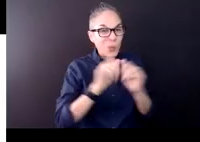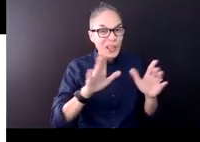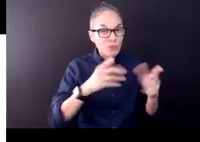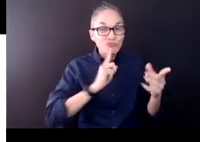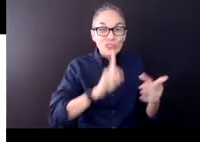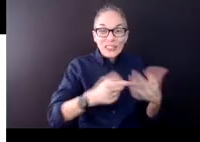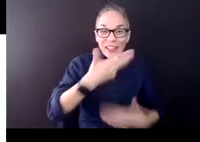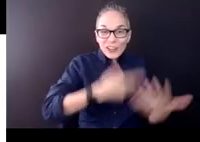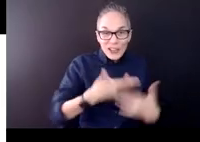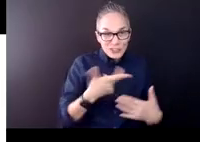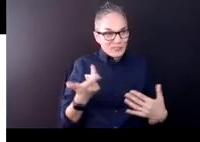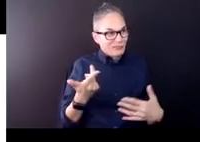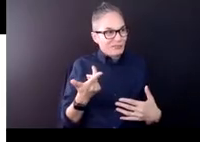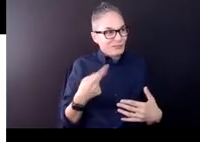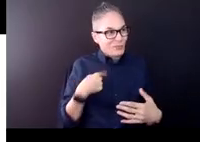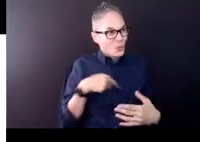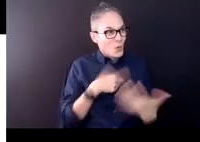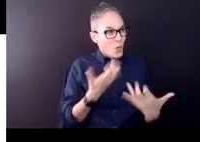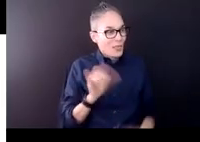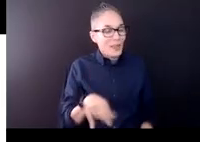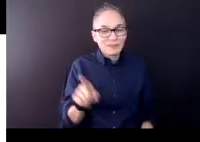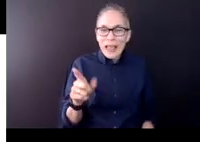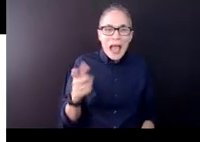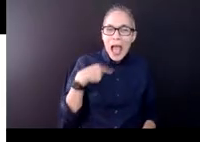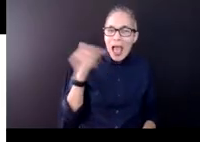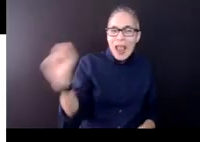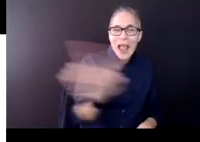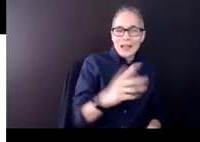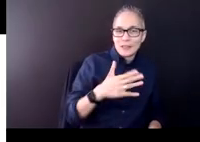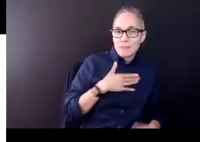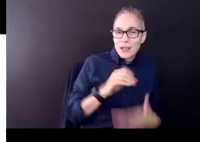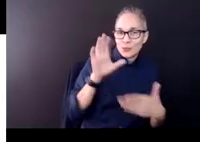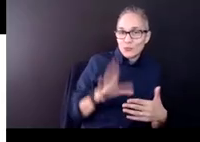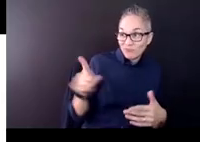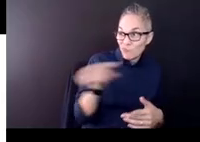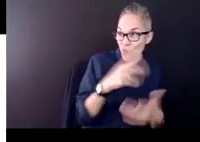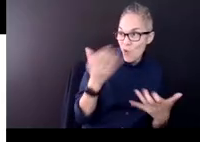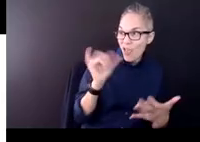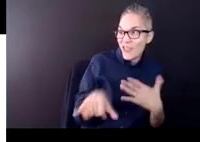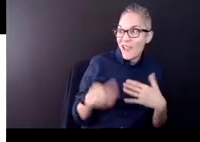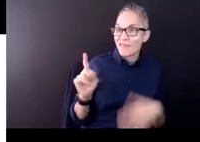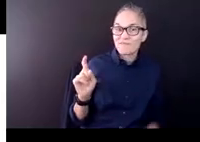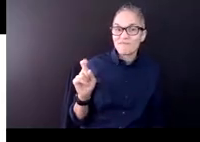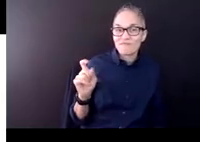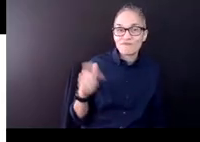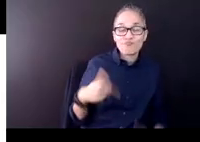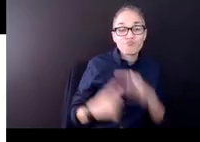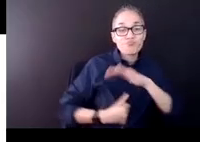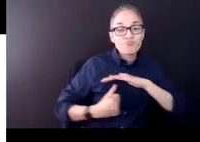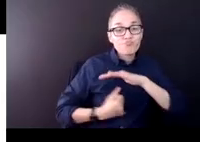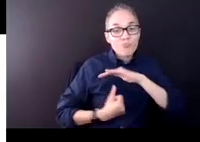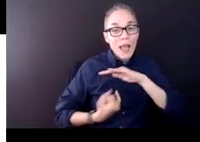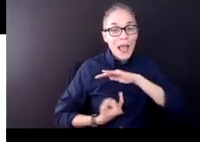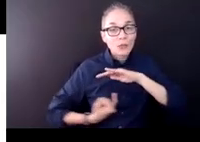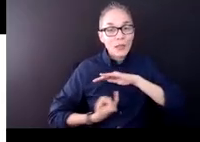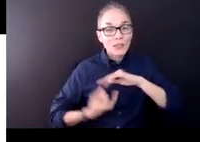that, you know, I tell that to I ask that to my students, is that a future that